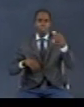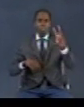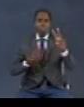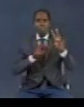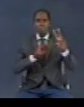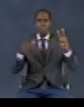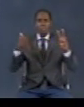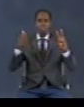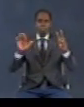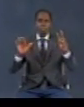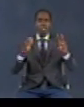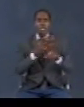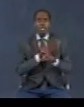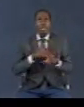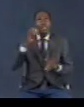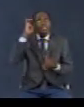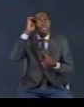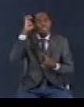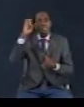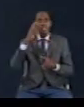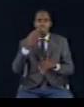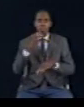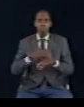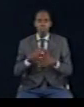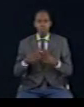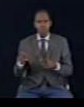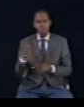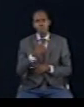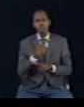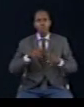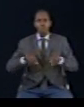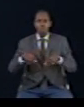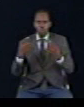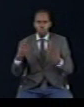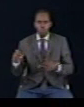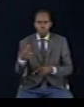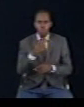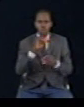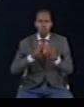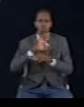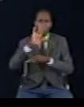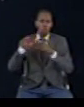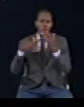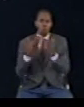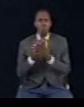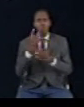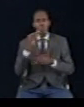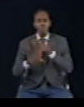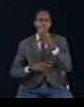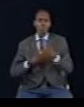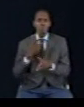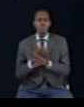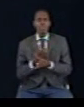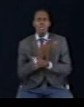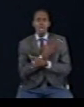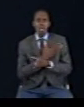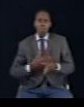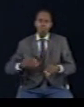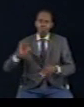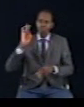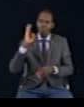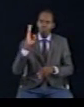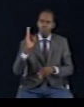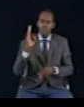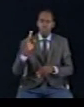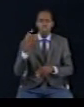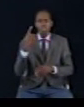Mark 16:15, and he said unto them, go ye into all the world and preach